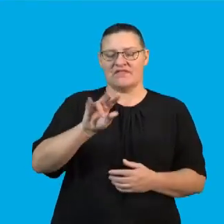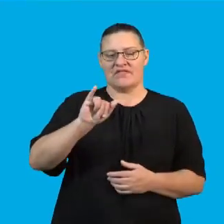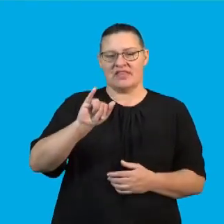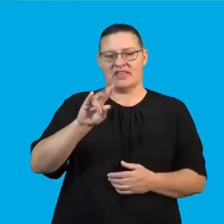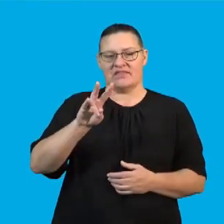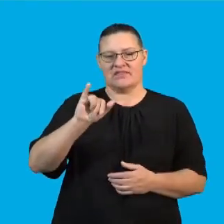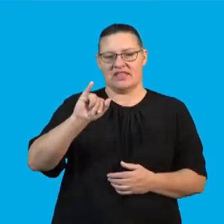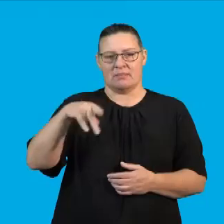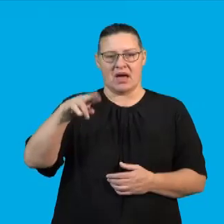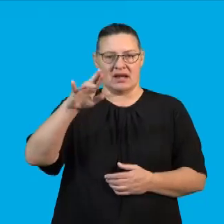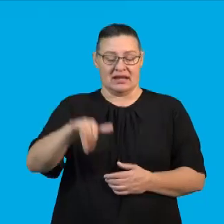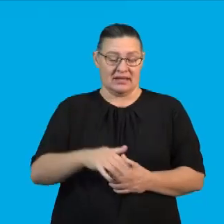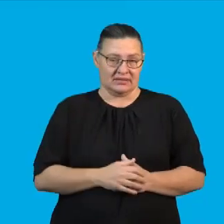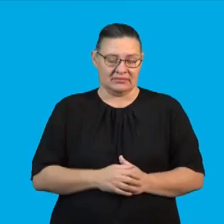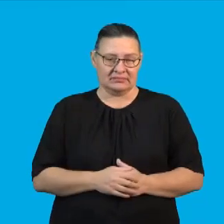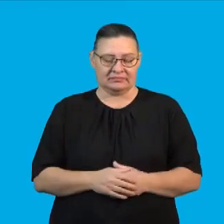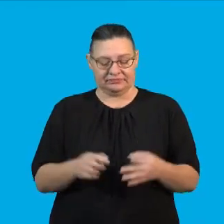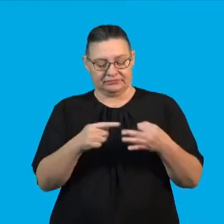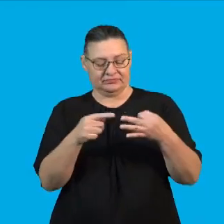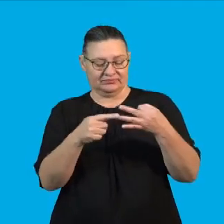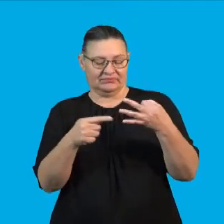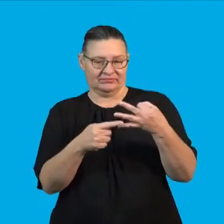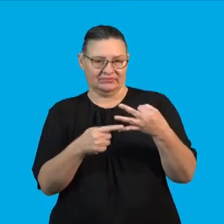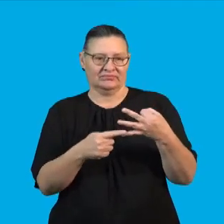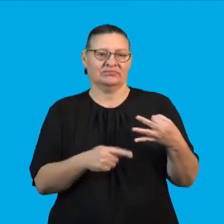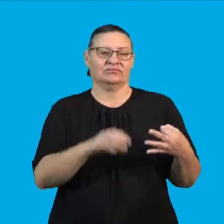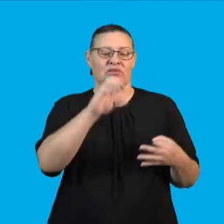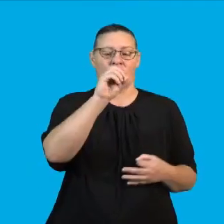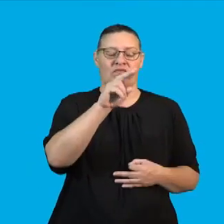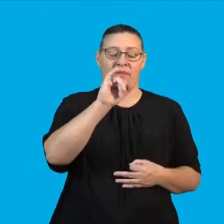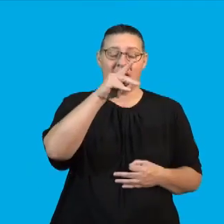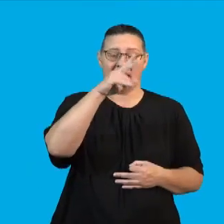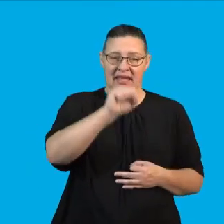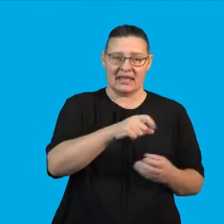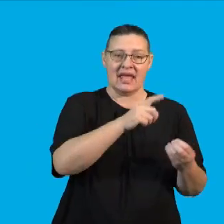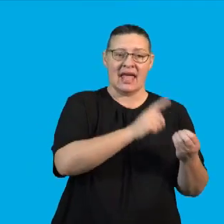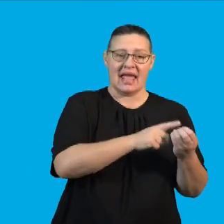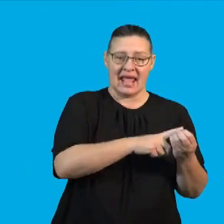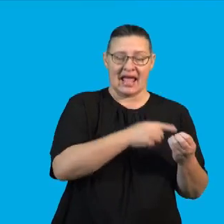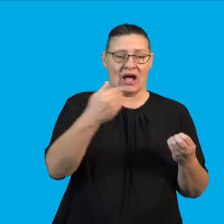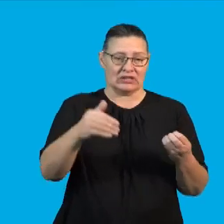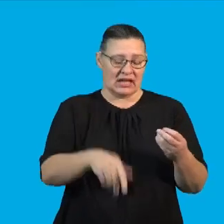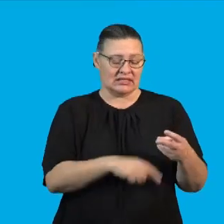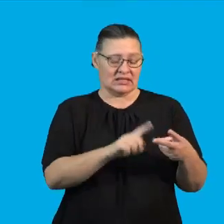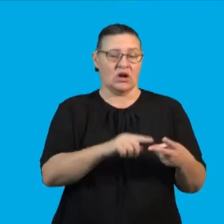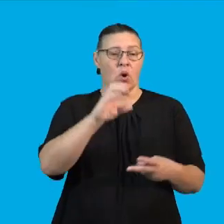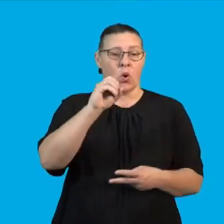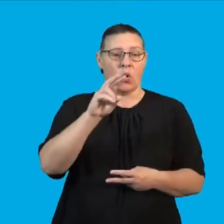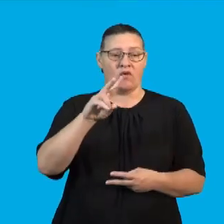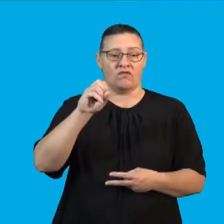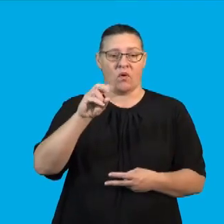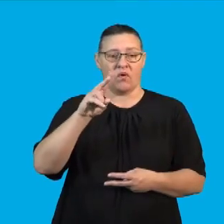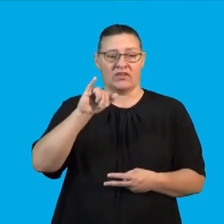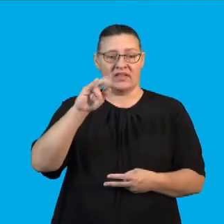of vivipary. Please note the three: ovipary, ovovivipary, vivipary. Know